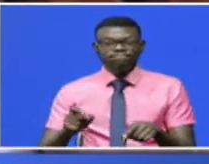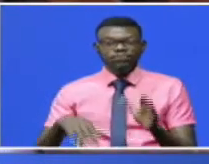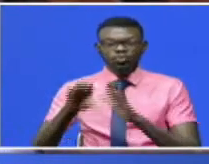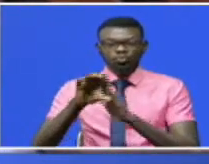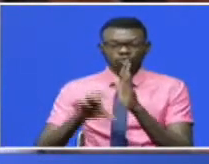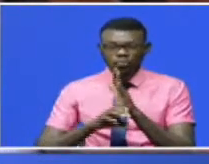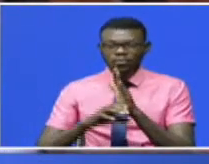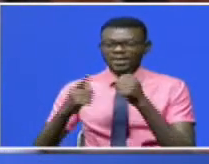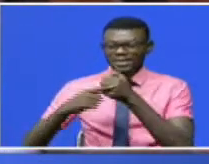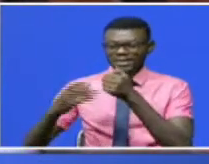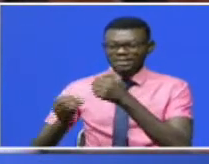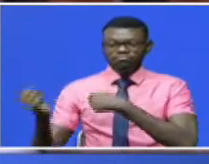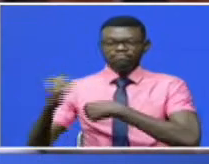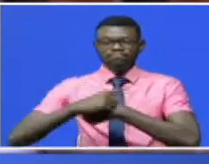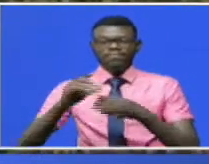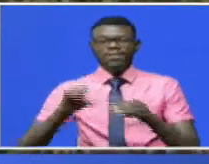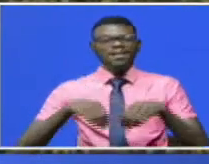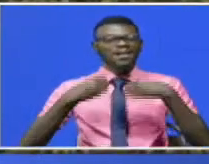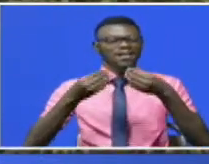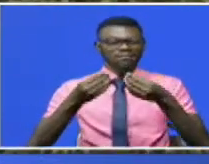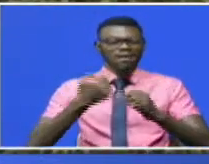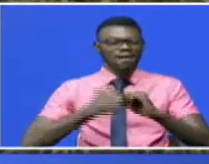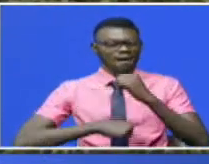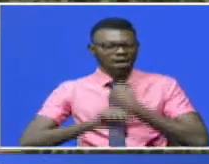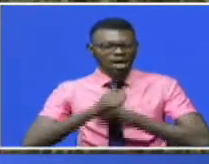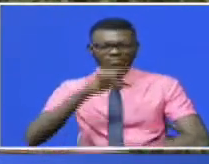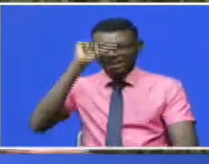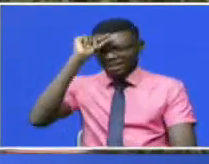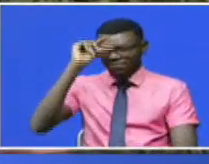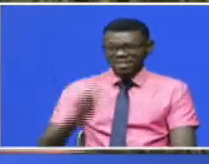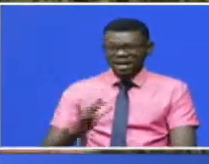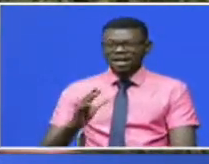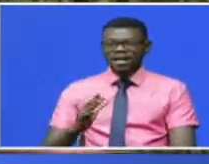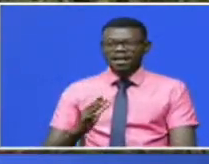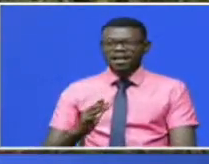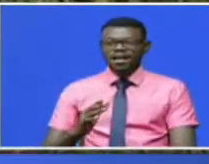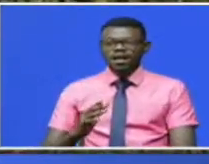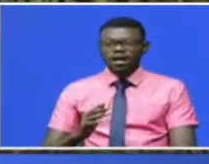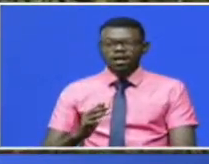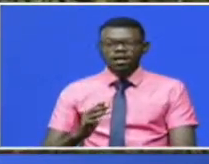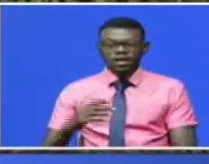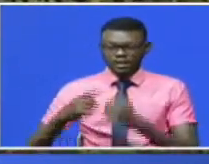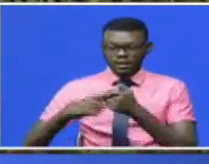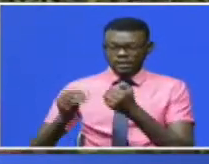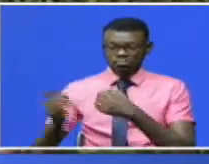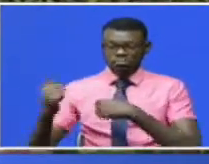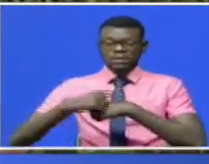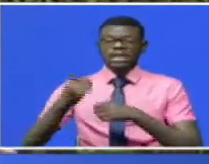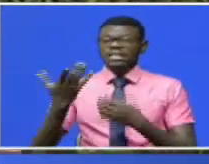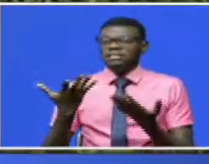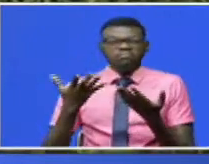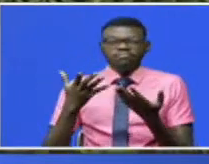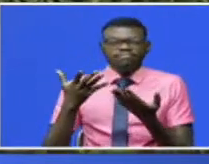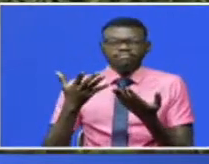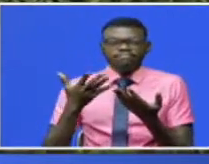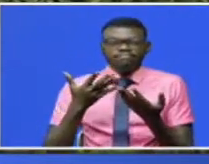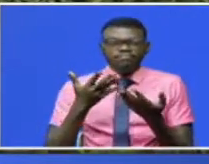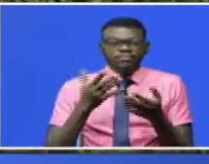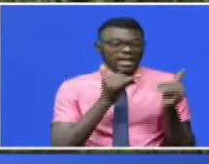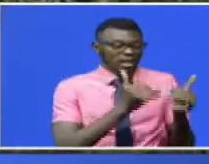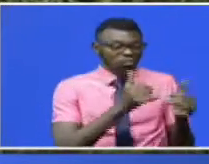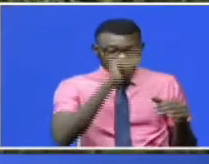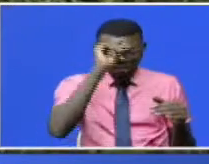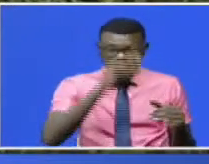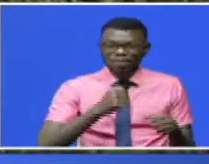kwa kaimu gavana kuhudumu afisini. They have no mandate and no jurisdiction beyond that 60 days. And that is the reason I have stated